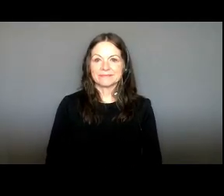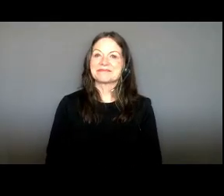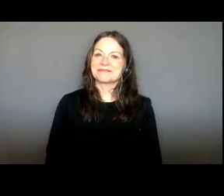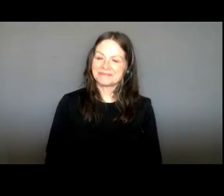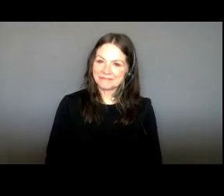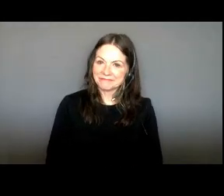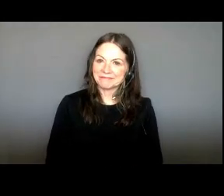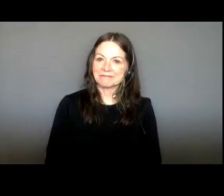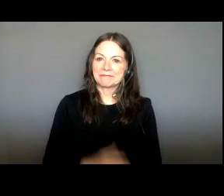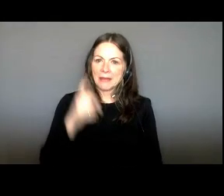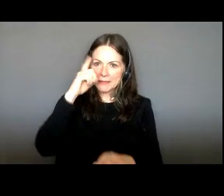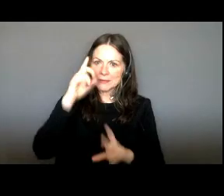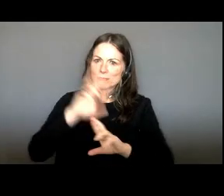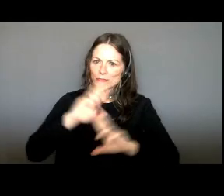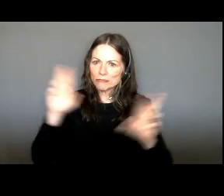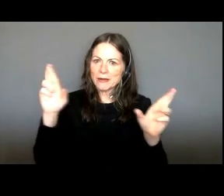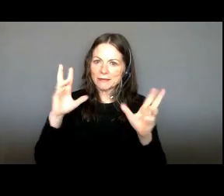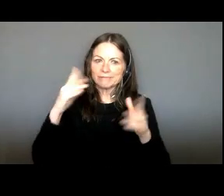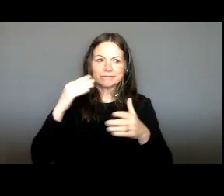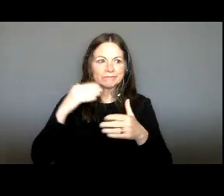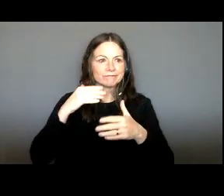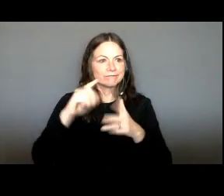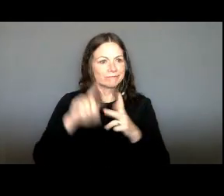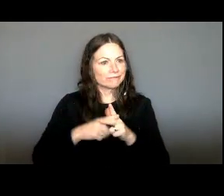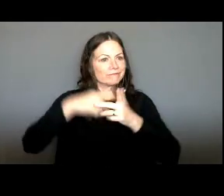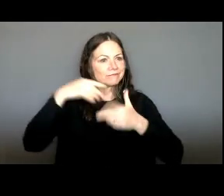I think we're ready to start.